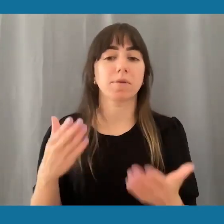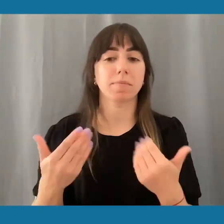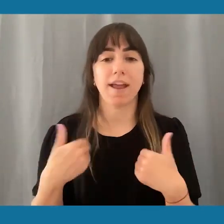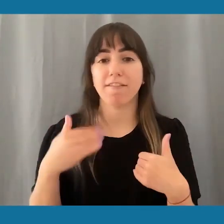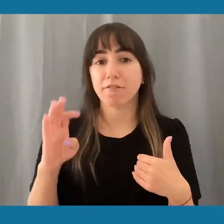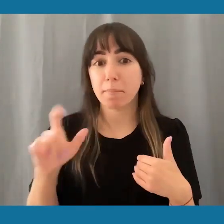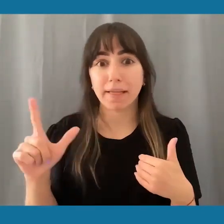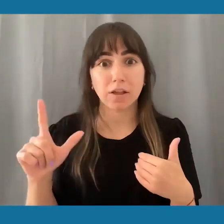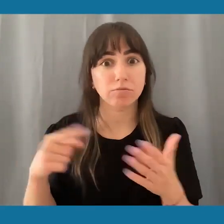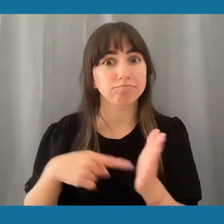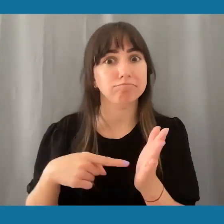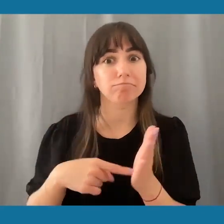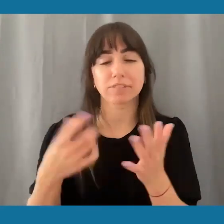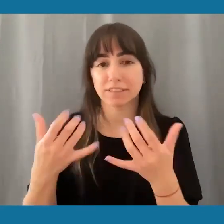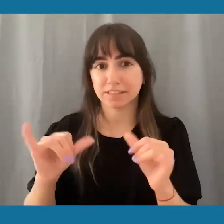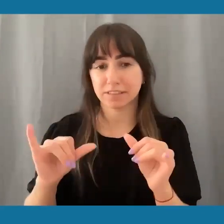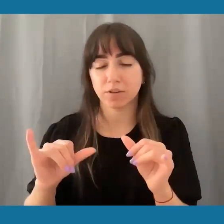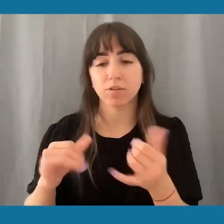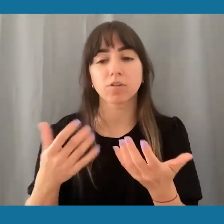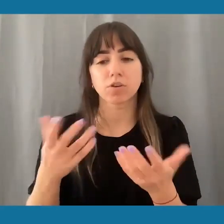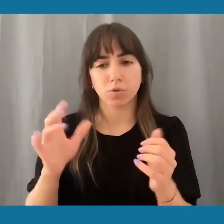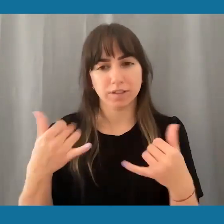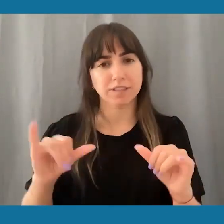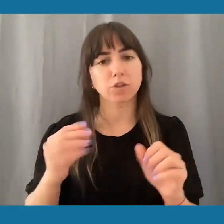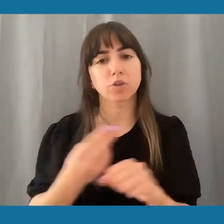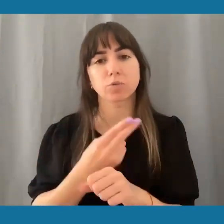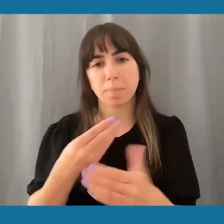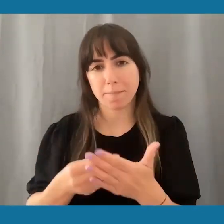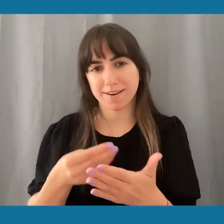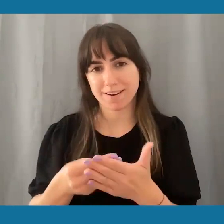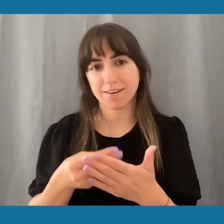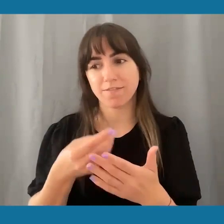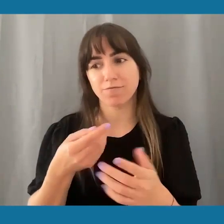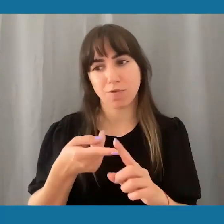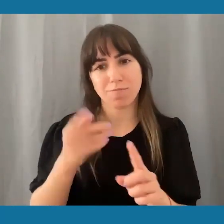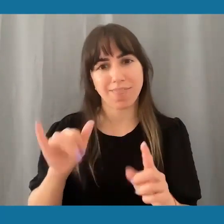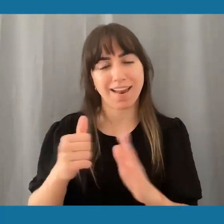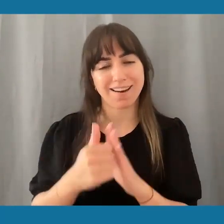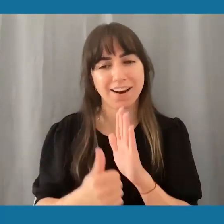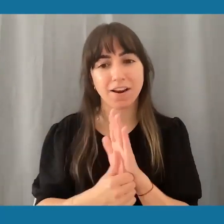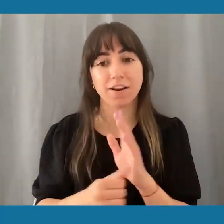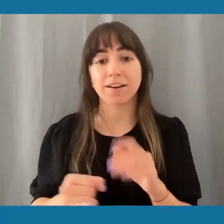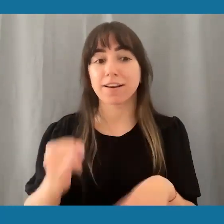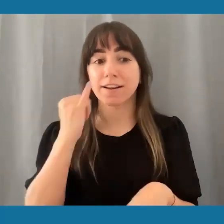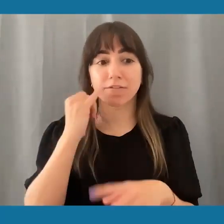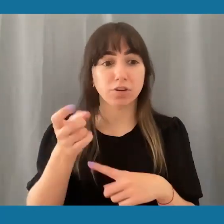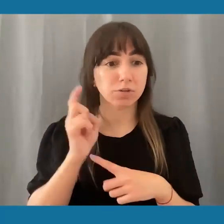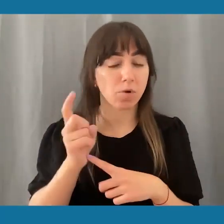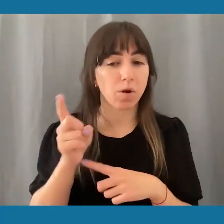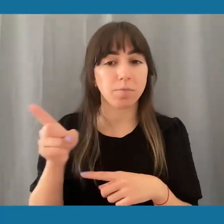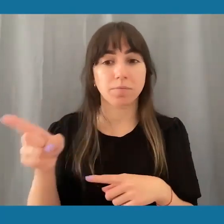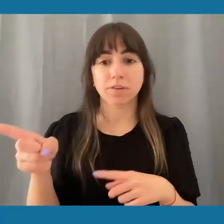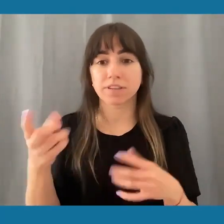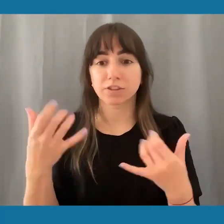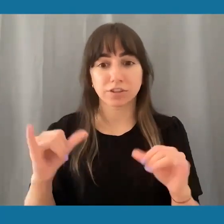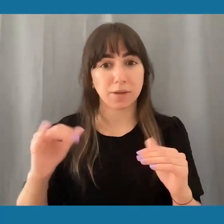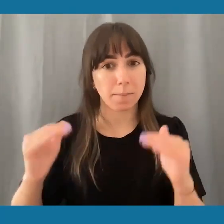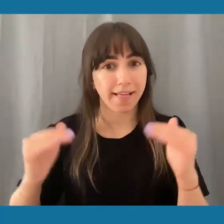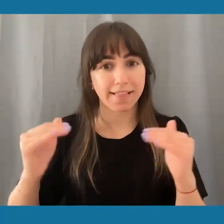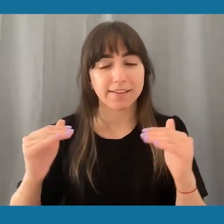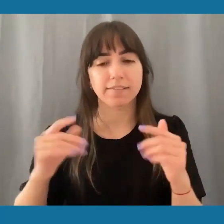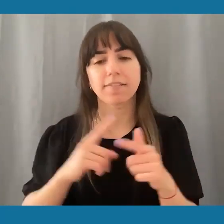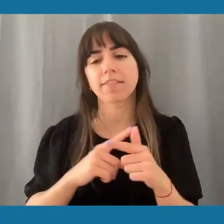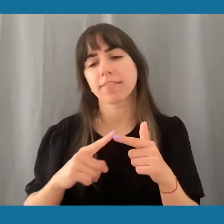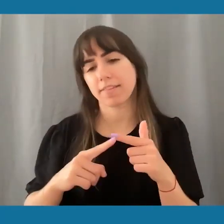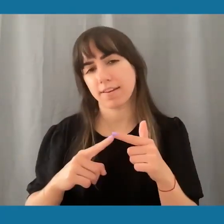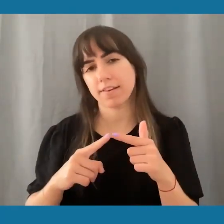to be paid. They can still utilize funds in that ABLE account. But if there ever comes a point where there's still a balance, then it has to go